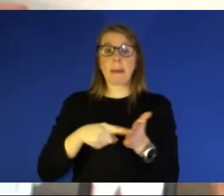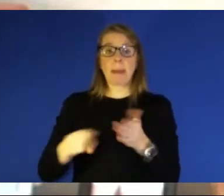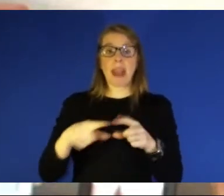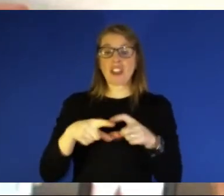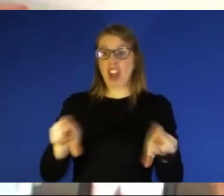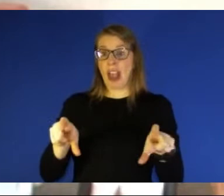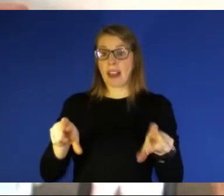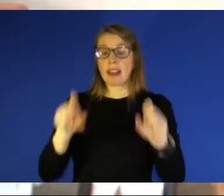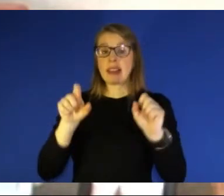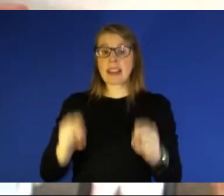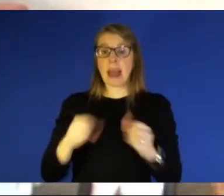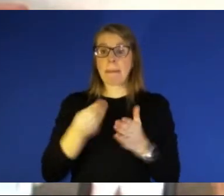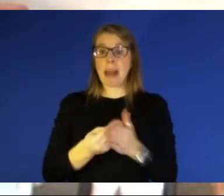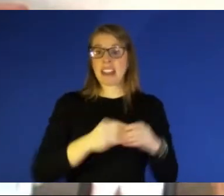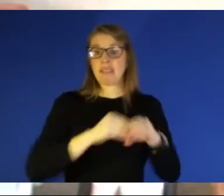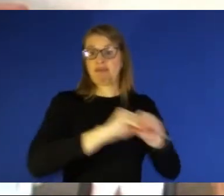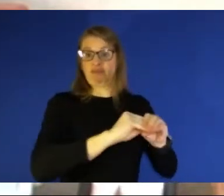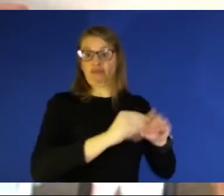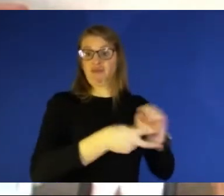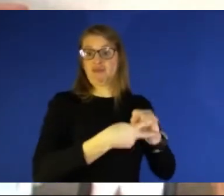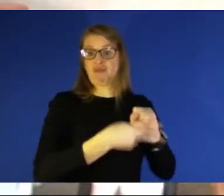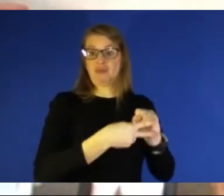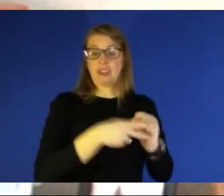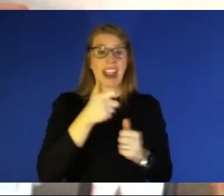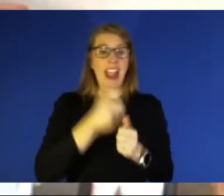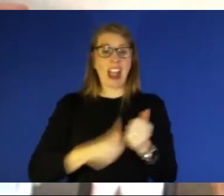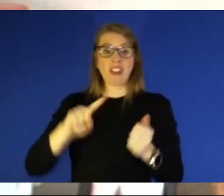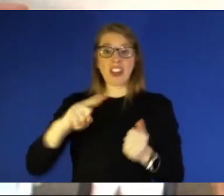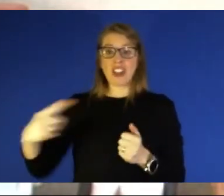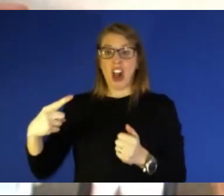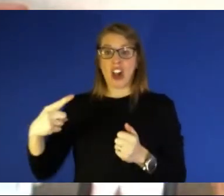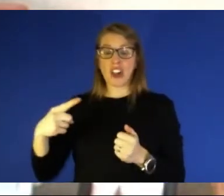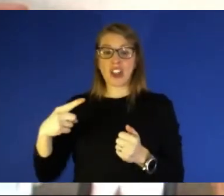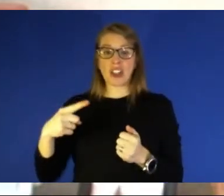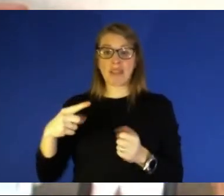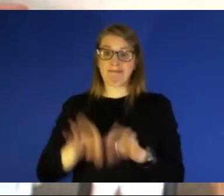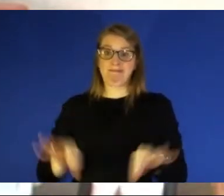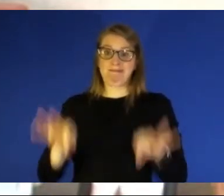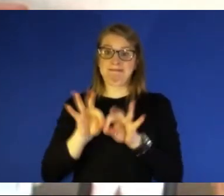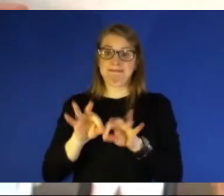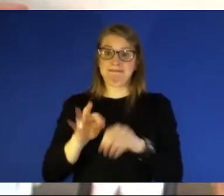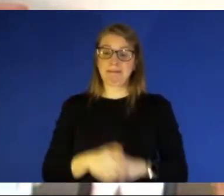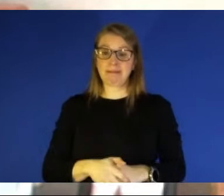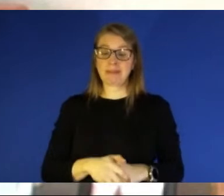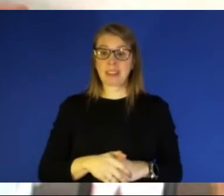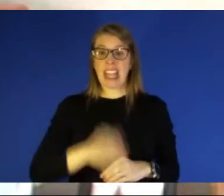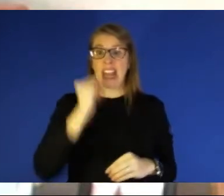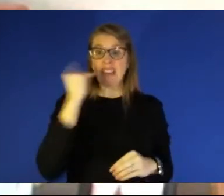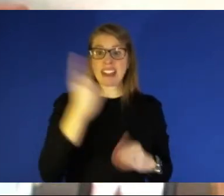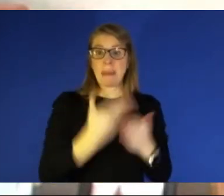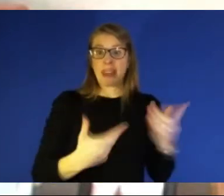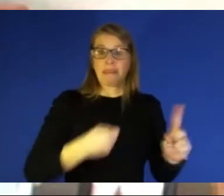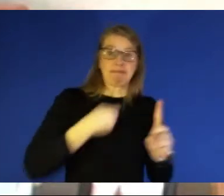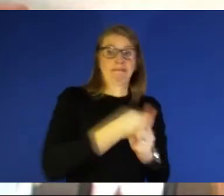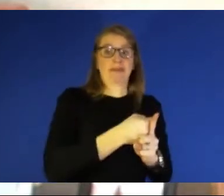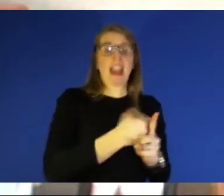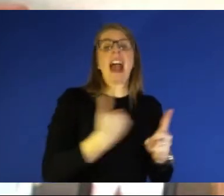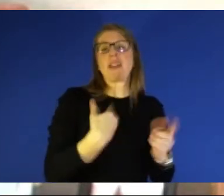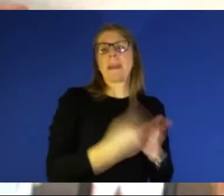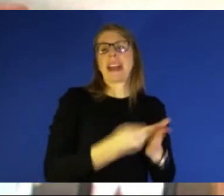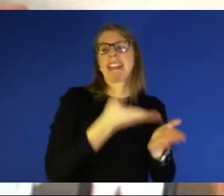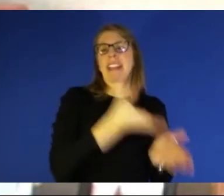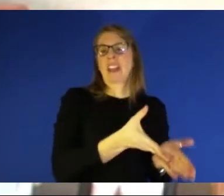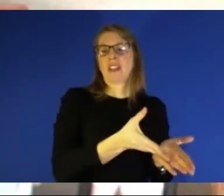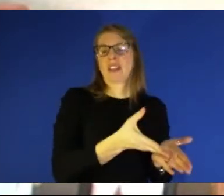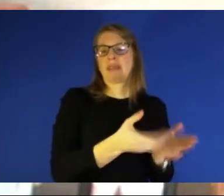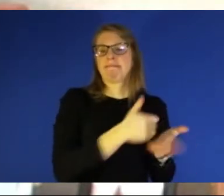put money away? Every dollar counts as you put away for those rainy day funds, and make sure that you're maximizing everything you